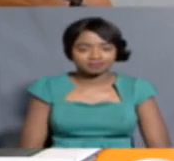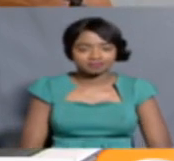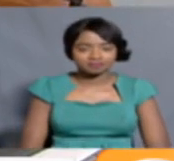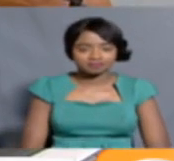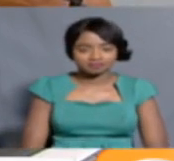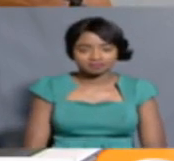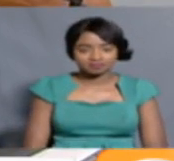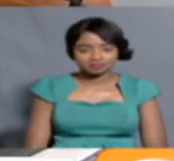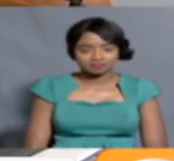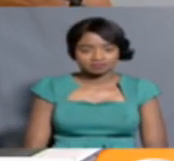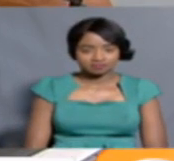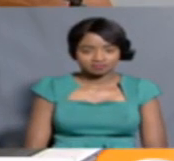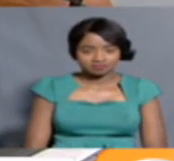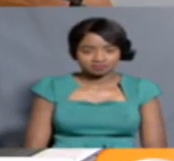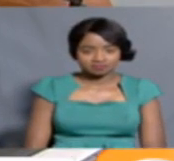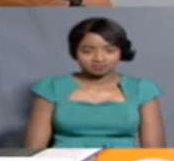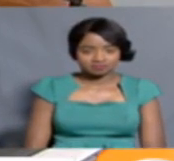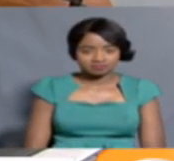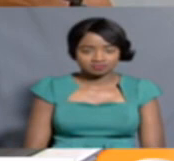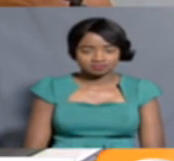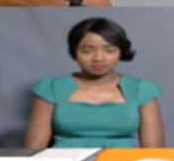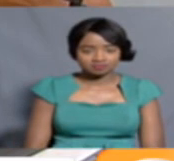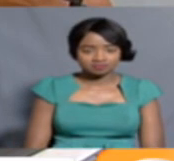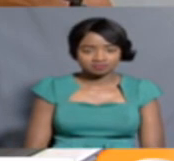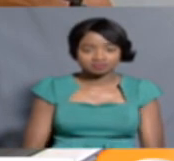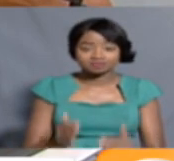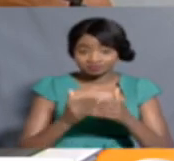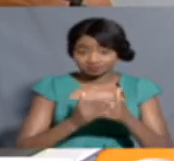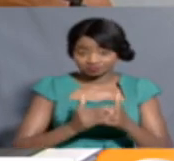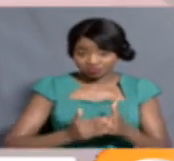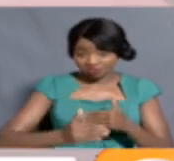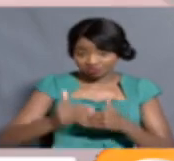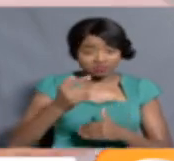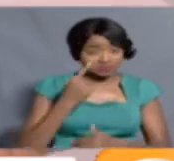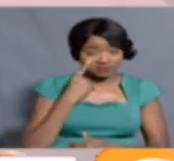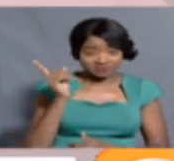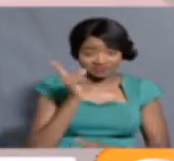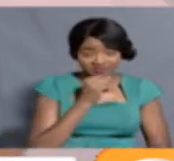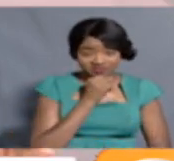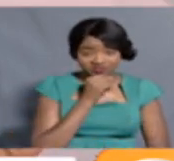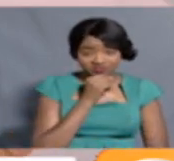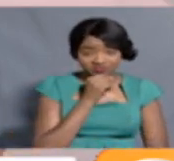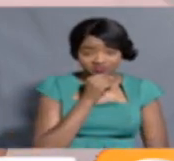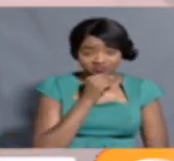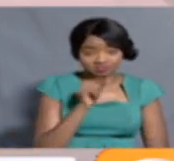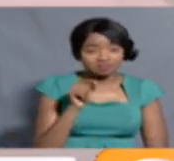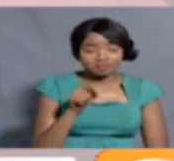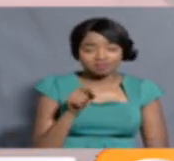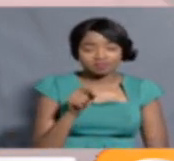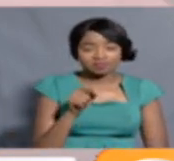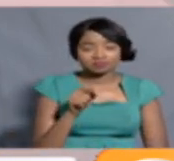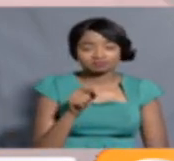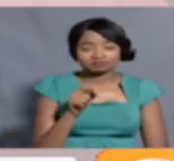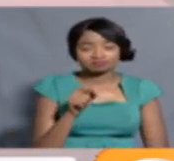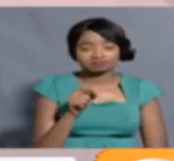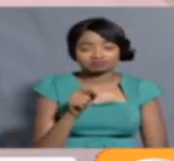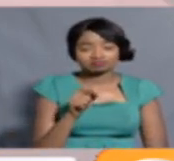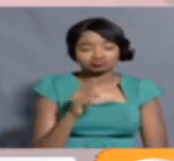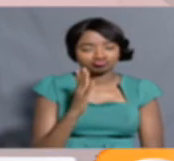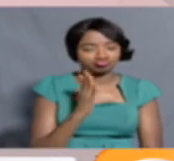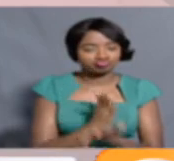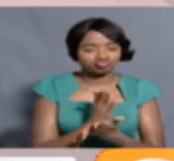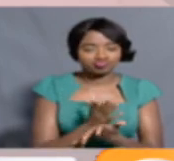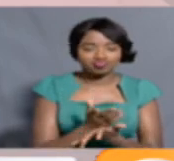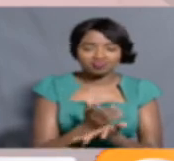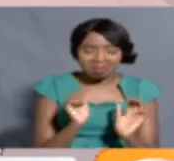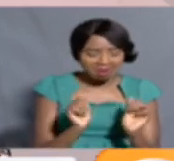Jamila, going forward, because the predictions that are there, and this is actually globally, that this sort of thing is going to be more and